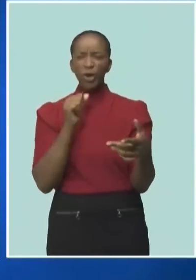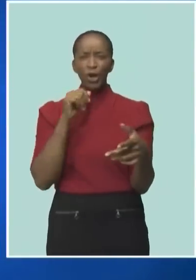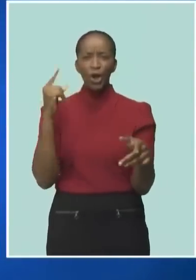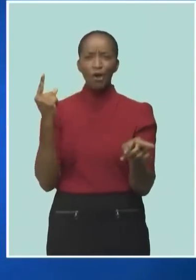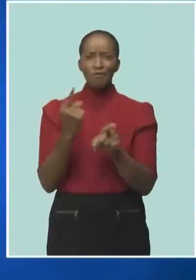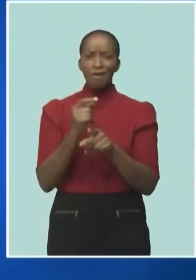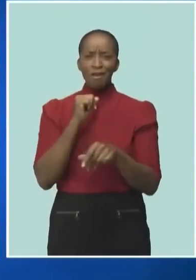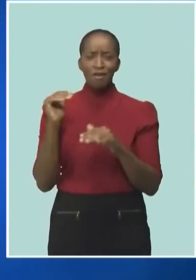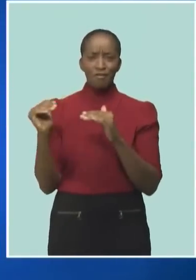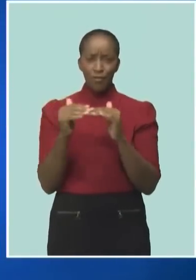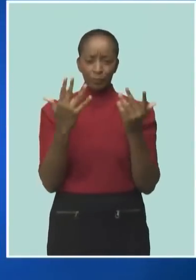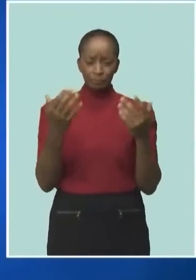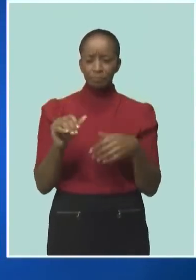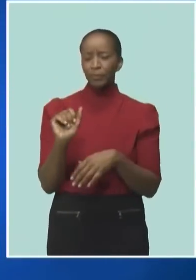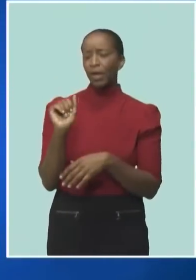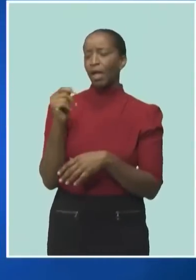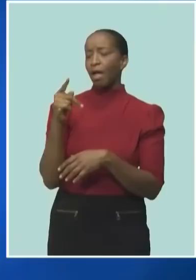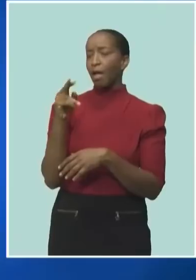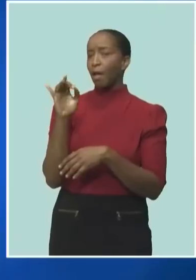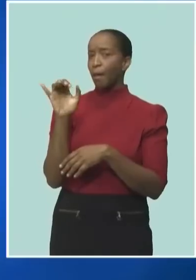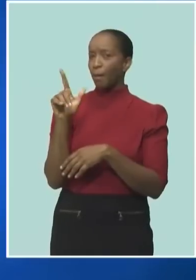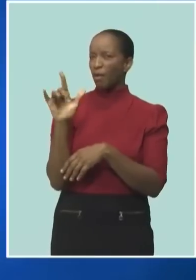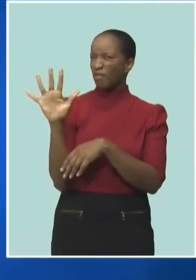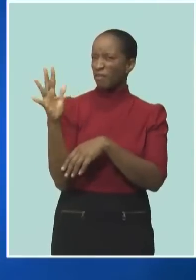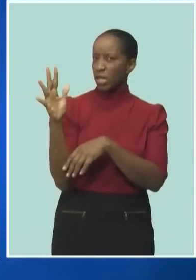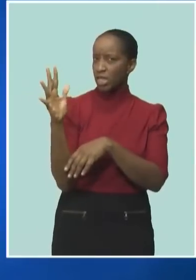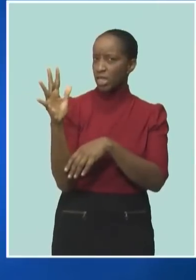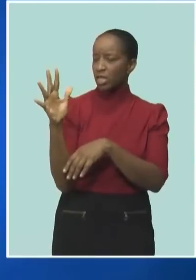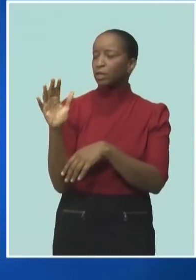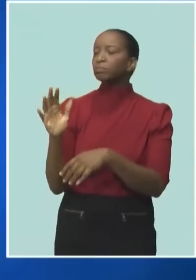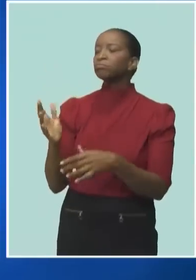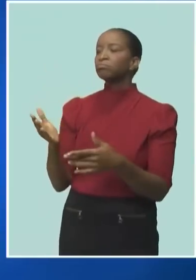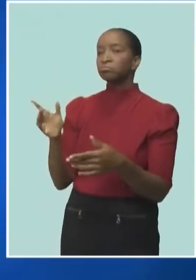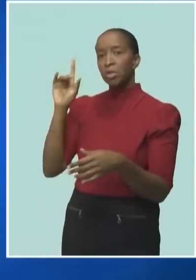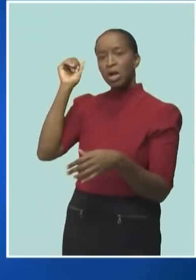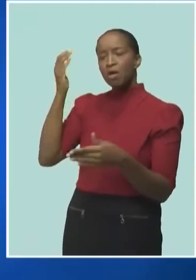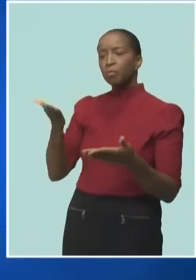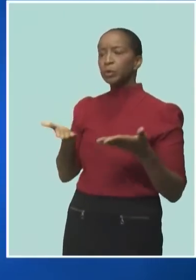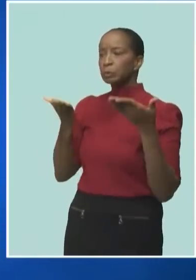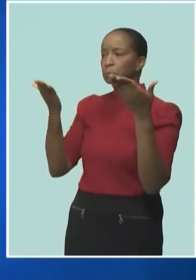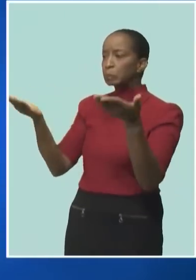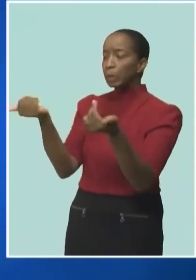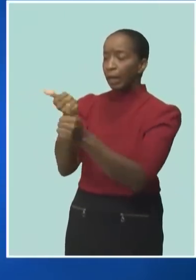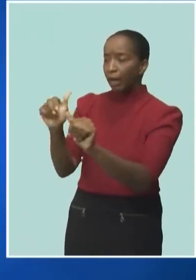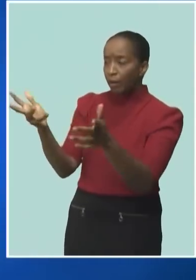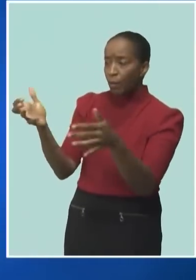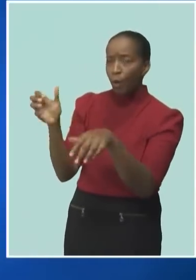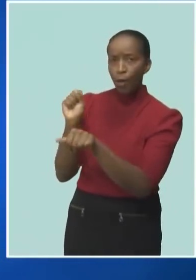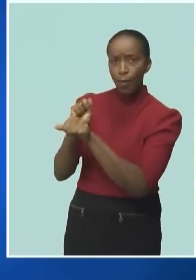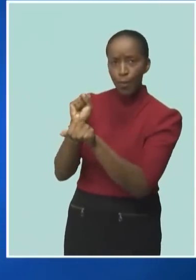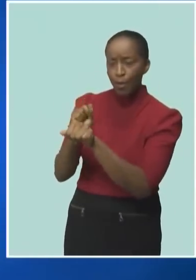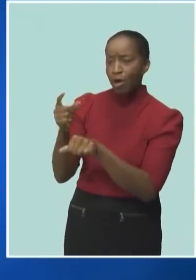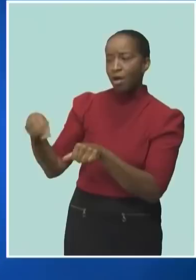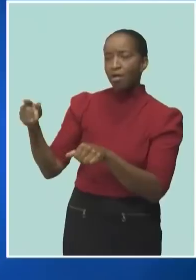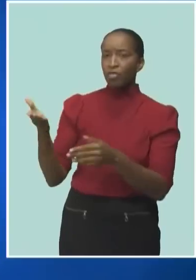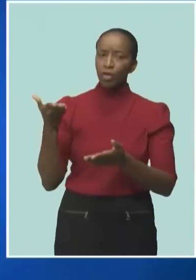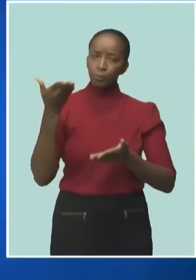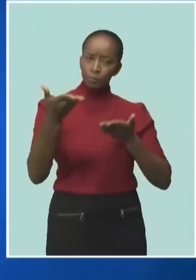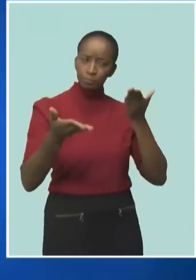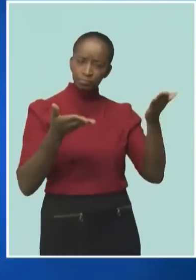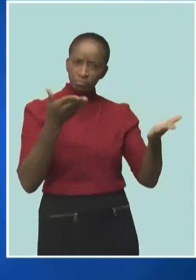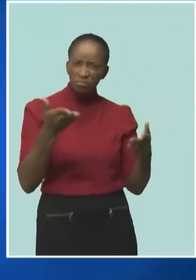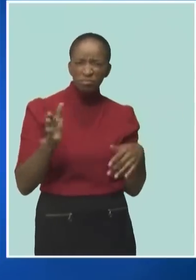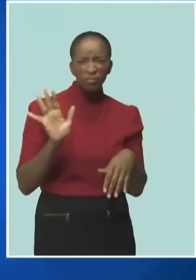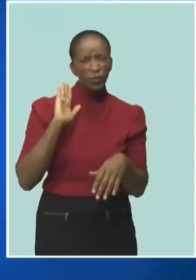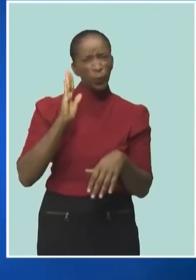say a bid, you're asking the public, bid for the Oystins job, and that job begins within a matter of days. Doesn't happen. Not with